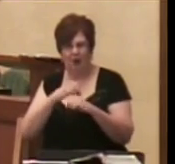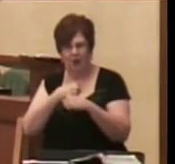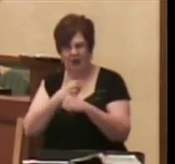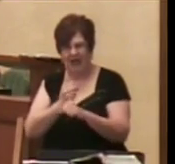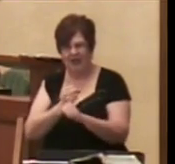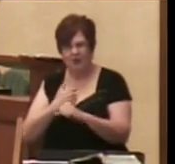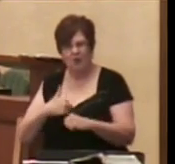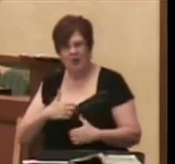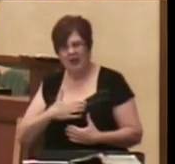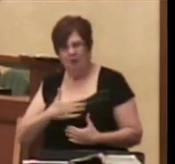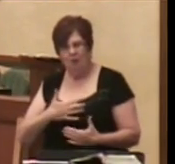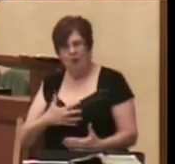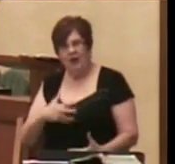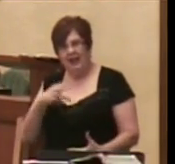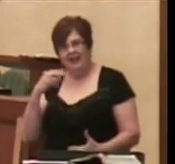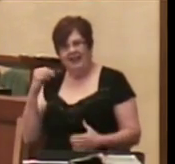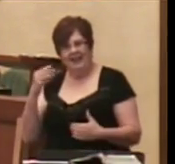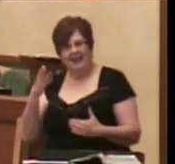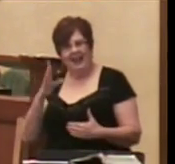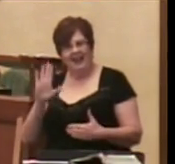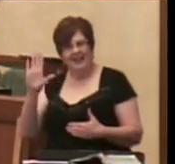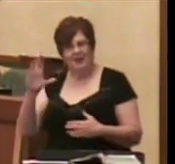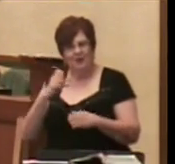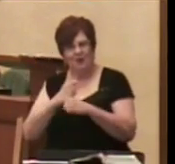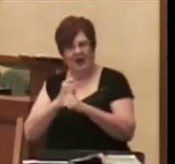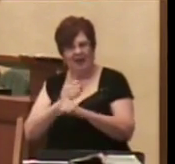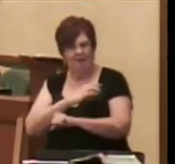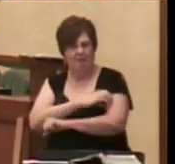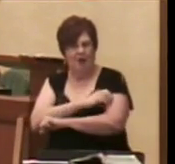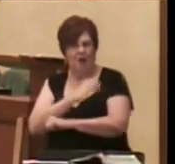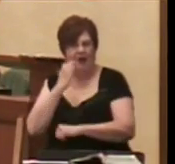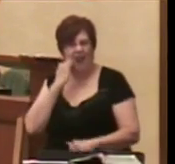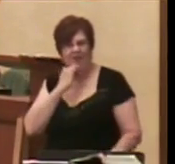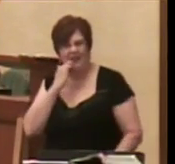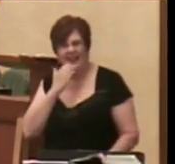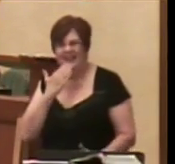breathe in God's creative power each and every day. Thanks for coming forward.